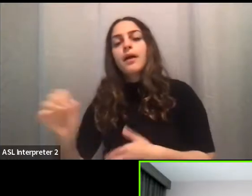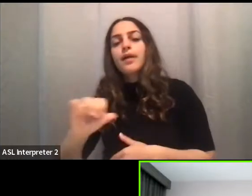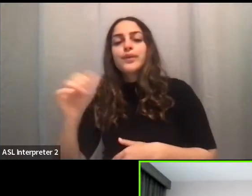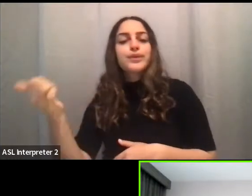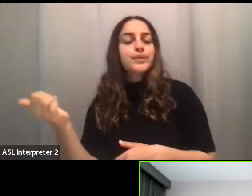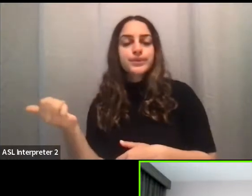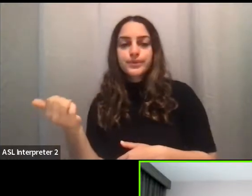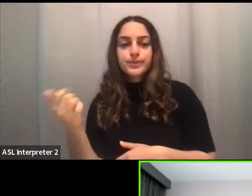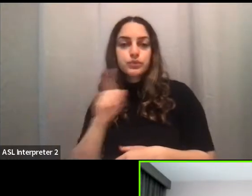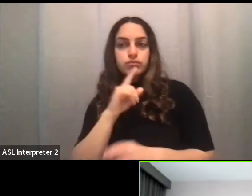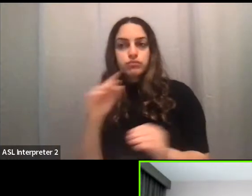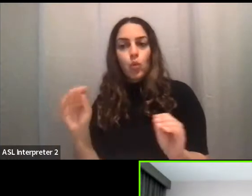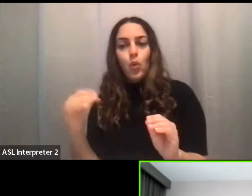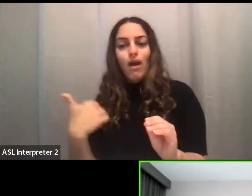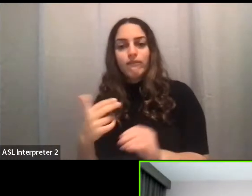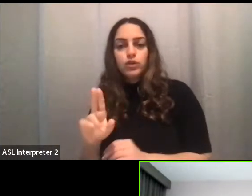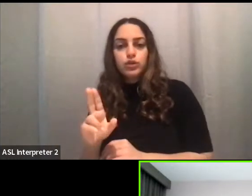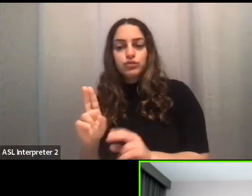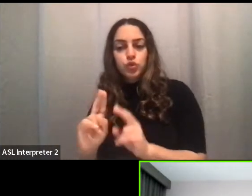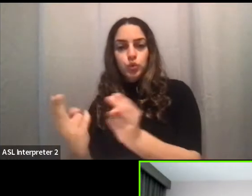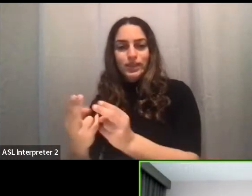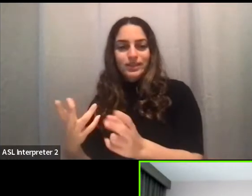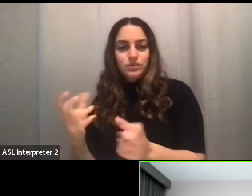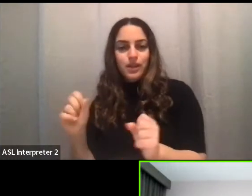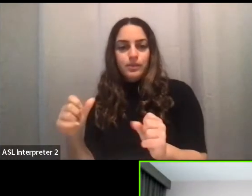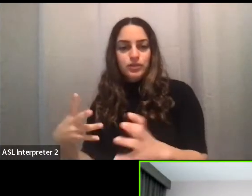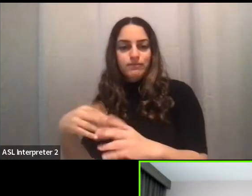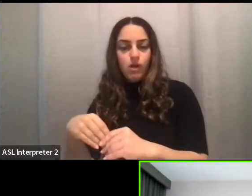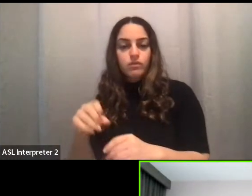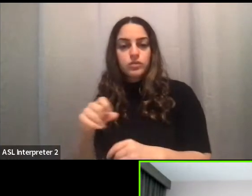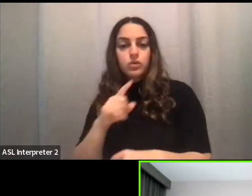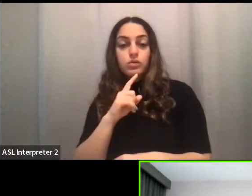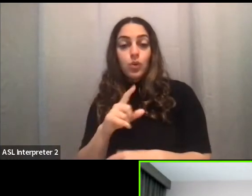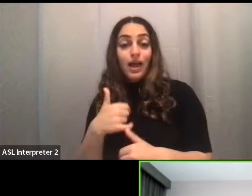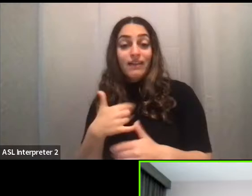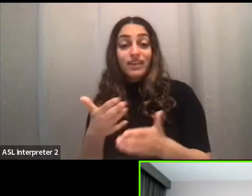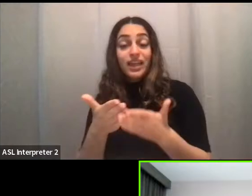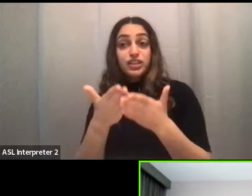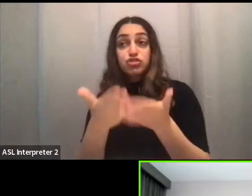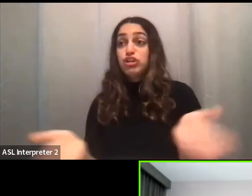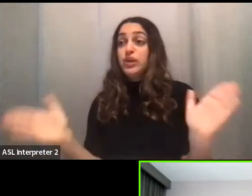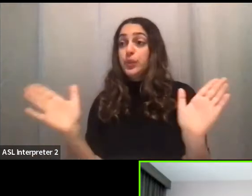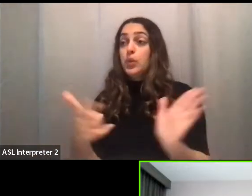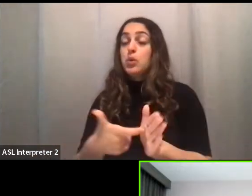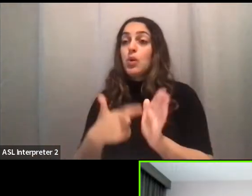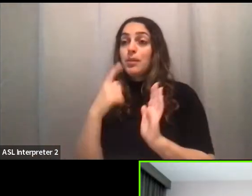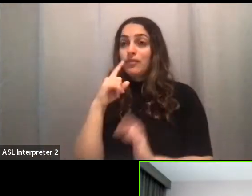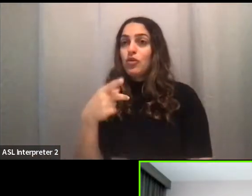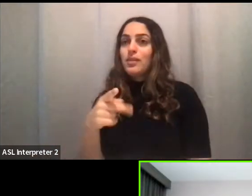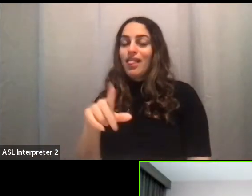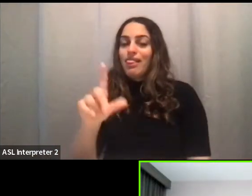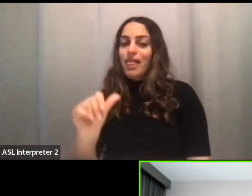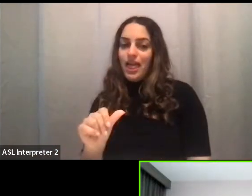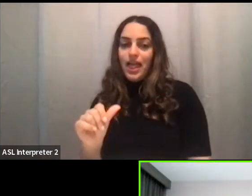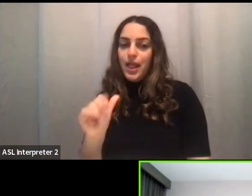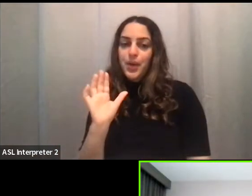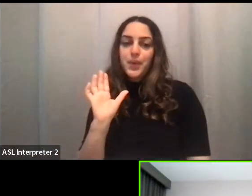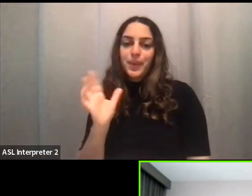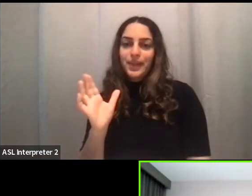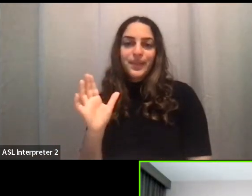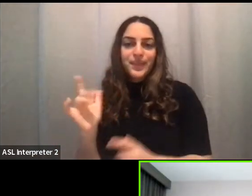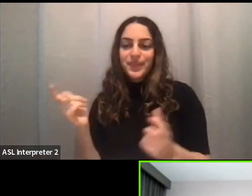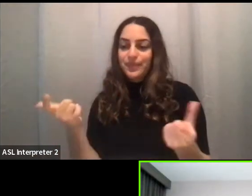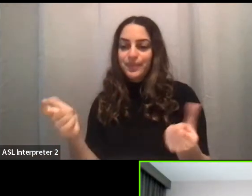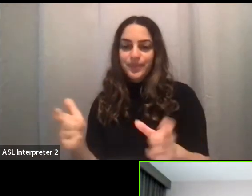no union to engage with so to have a blanket a requirement for plas is going to shrink the market